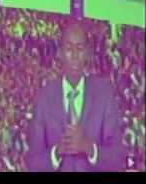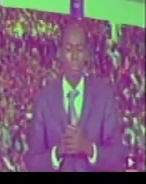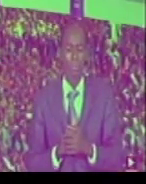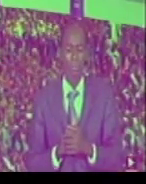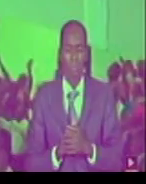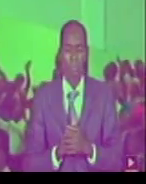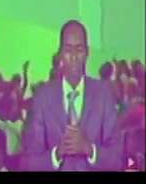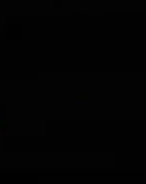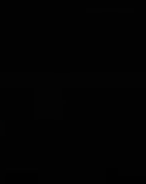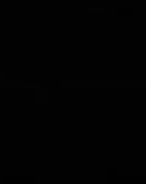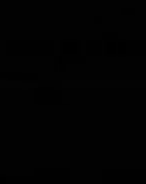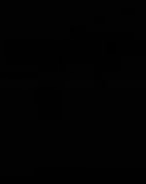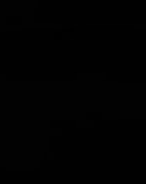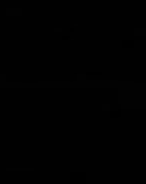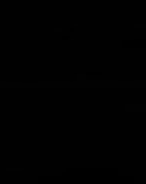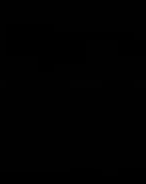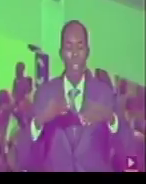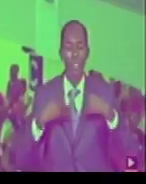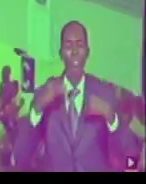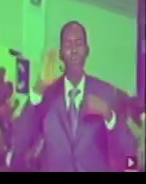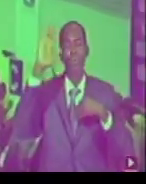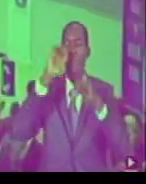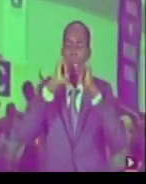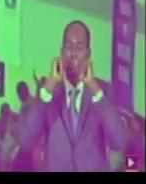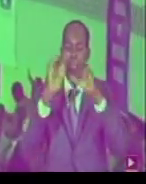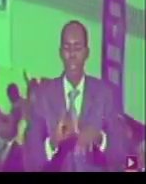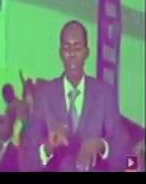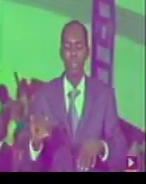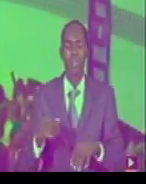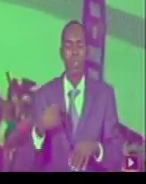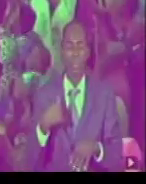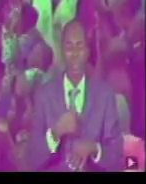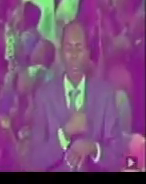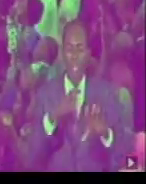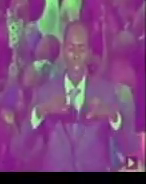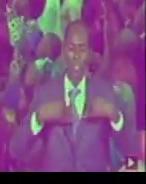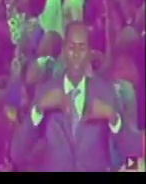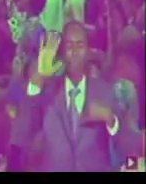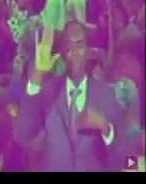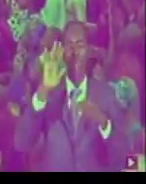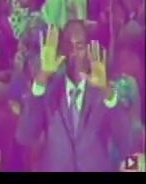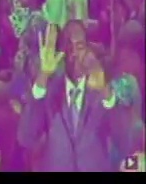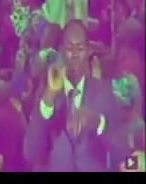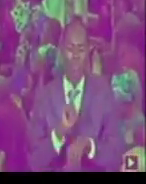name, we accept your blessing. We accept your miracle.